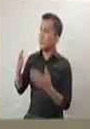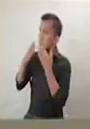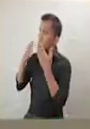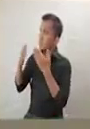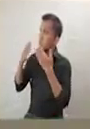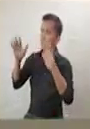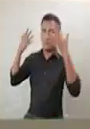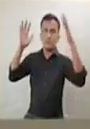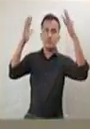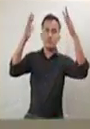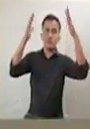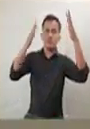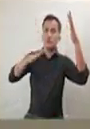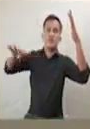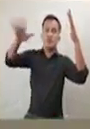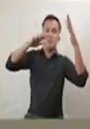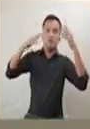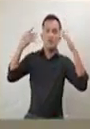po natin silang lahat.